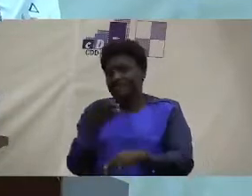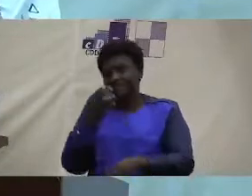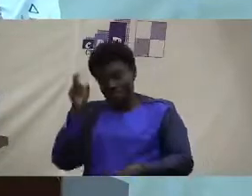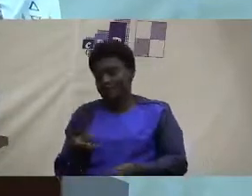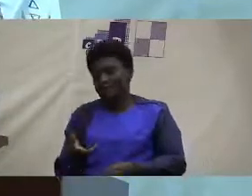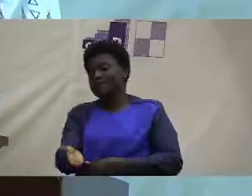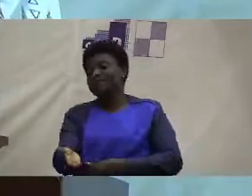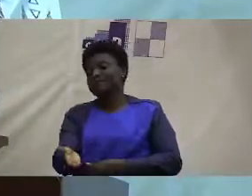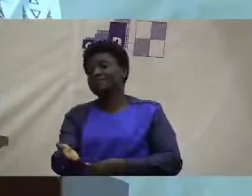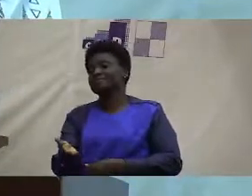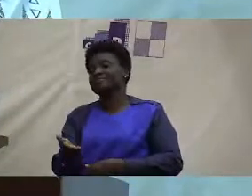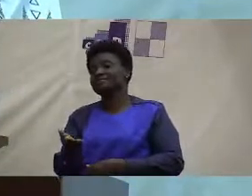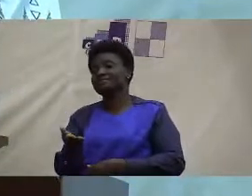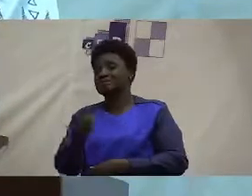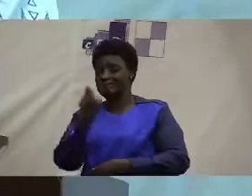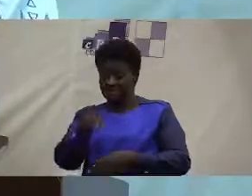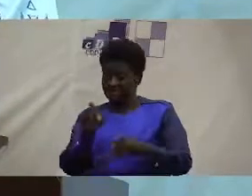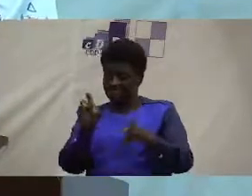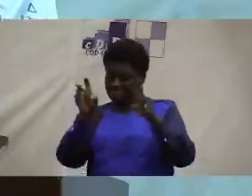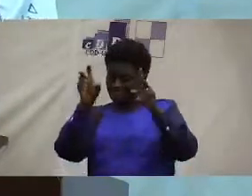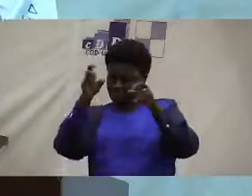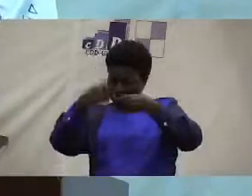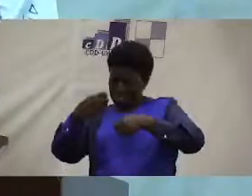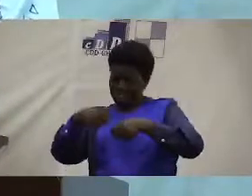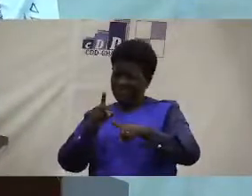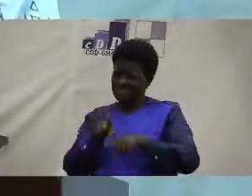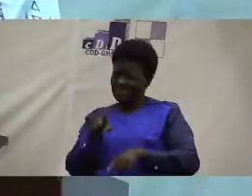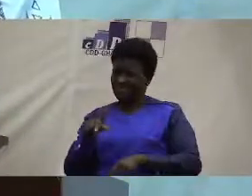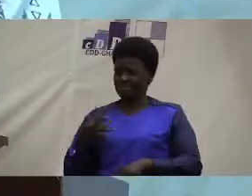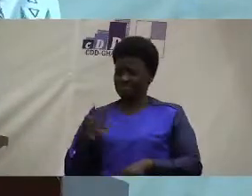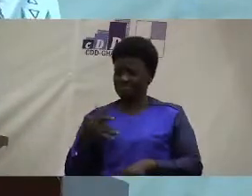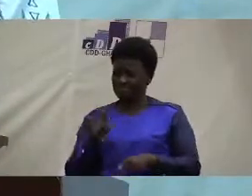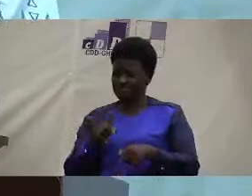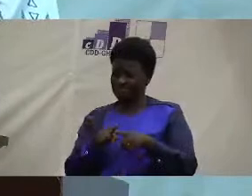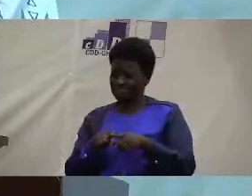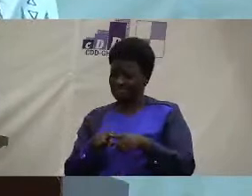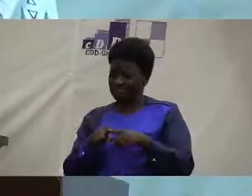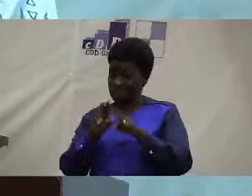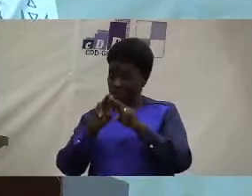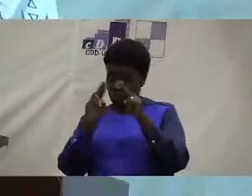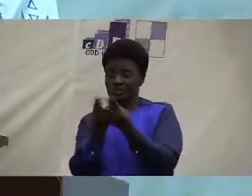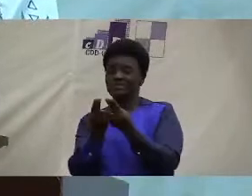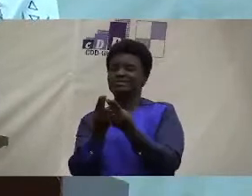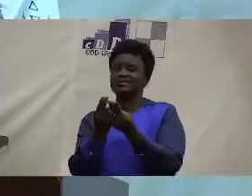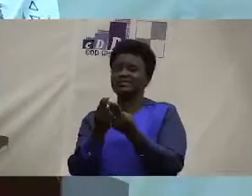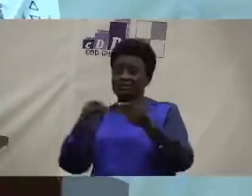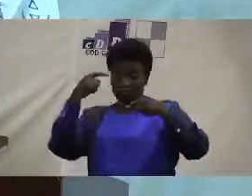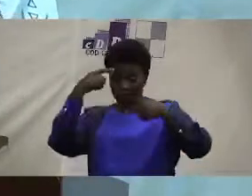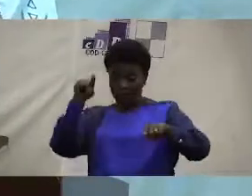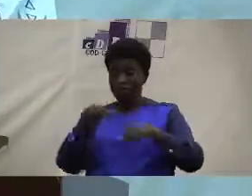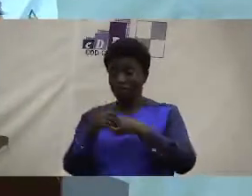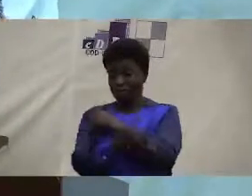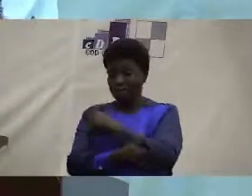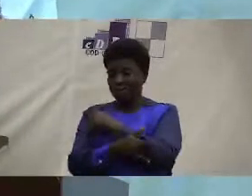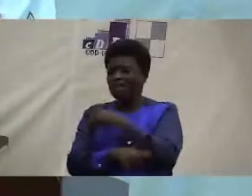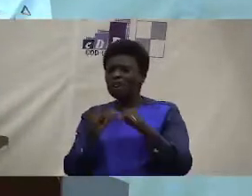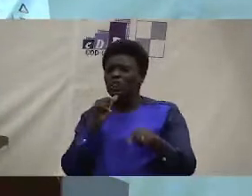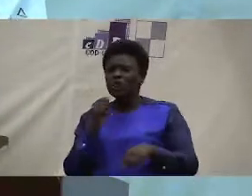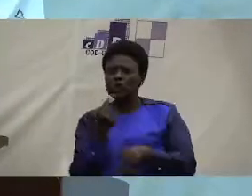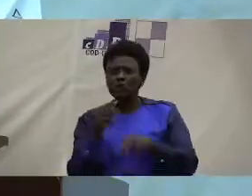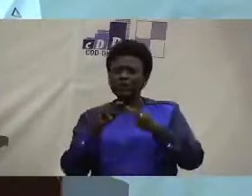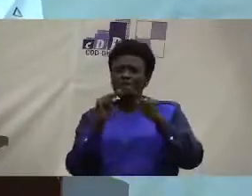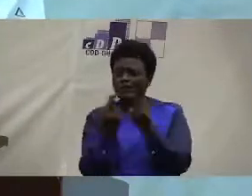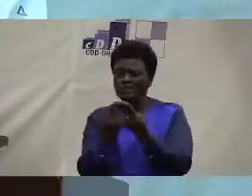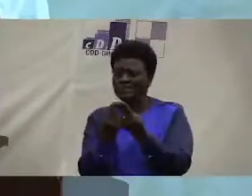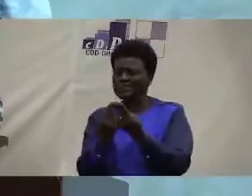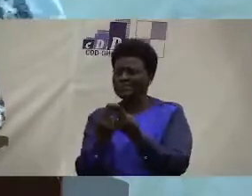lead to a sense of unity of our countries, but not only unity of